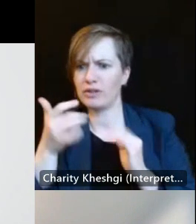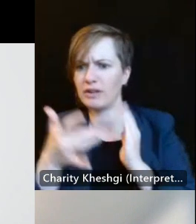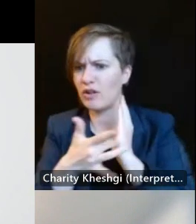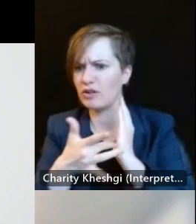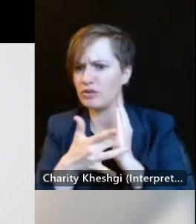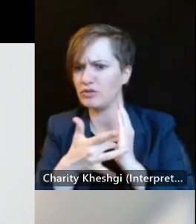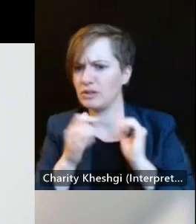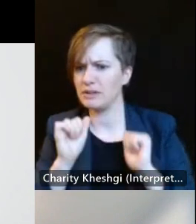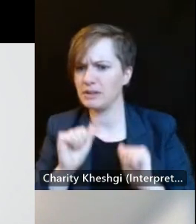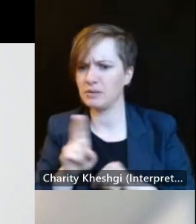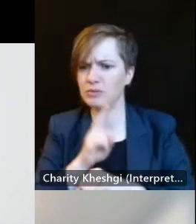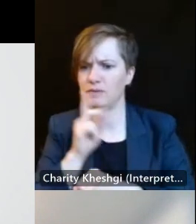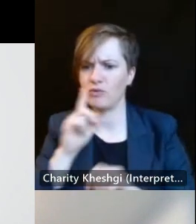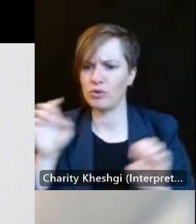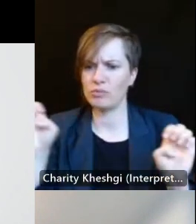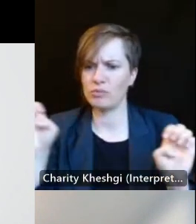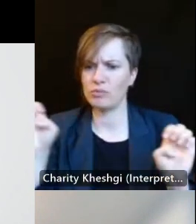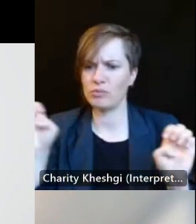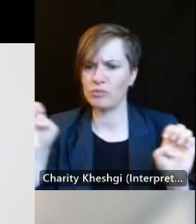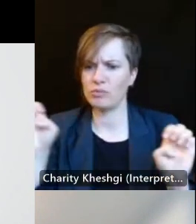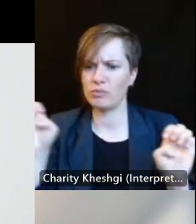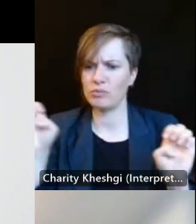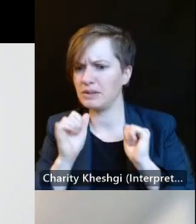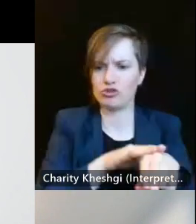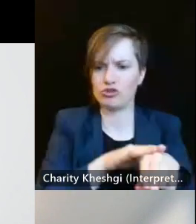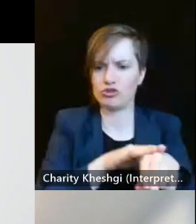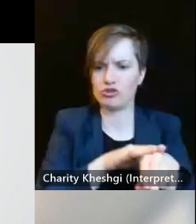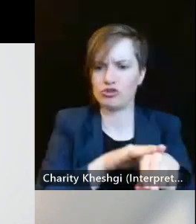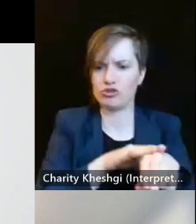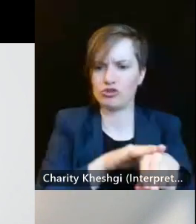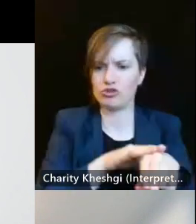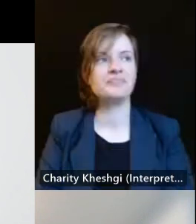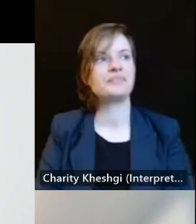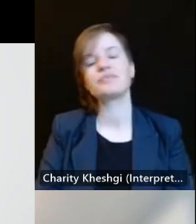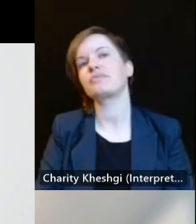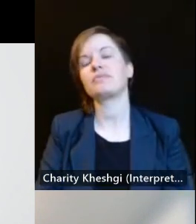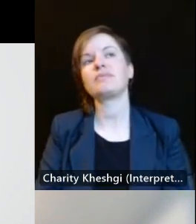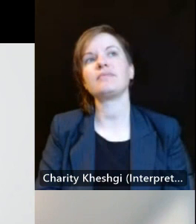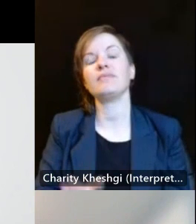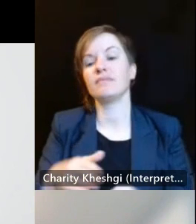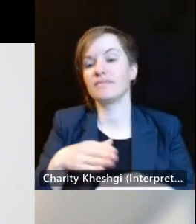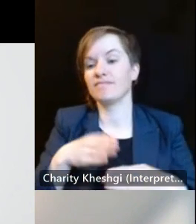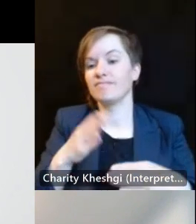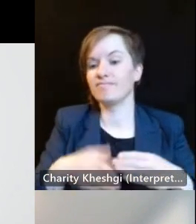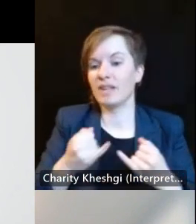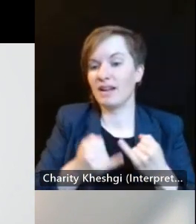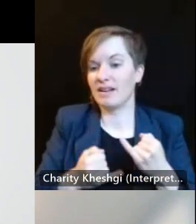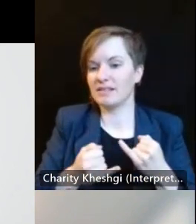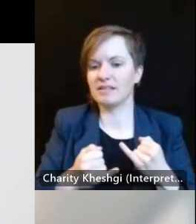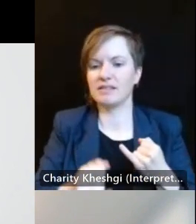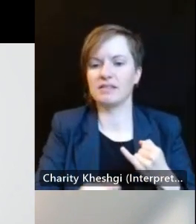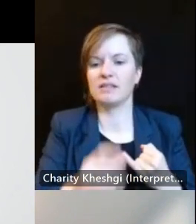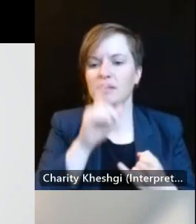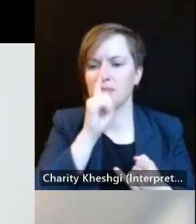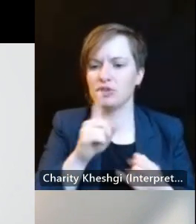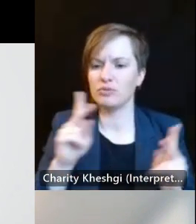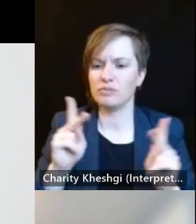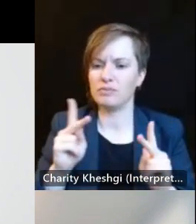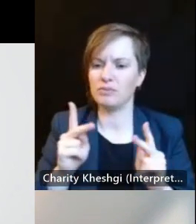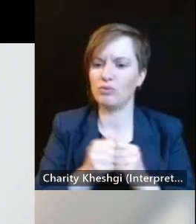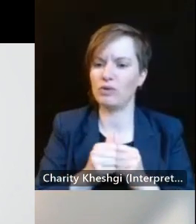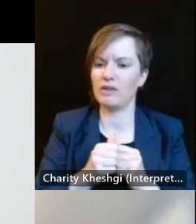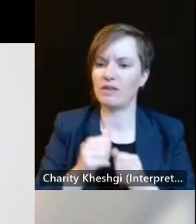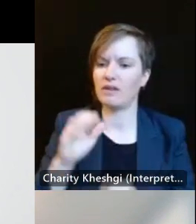notifications. And again, finally, to make sure that people with cognitive or intellectual disabilities are